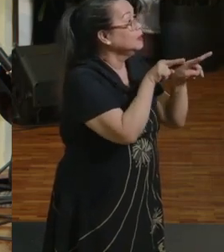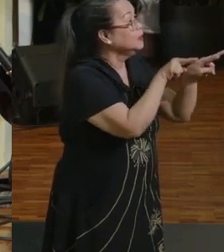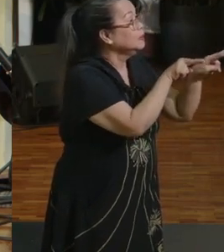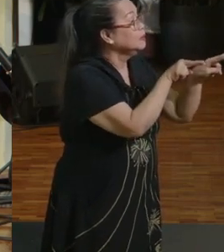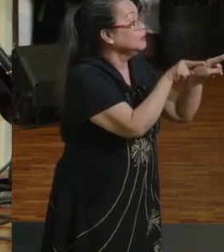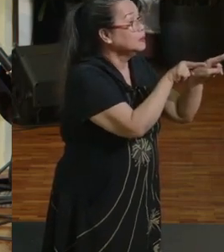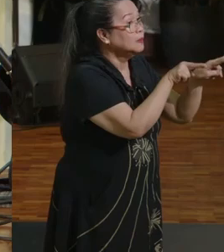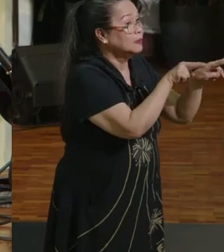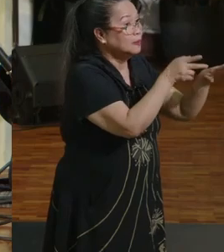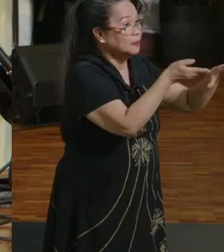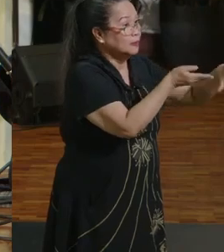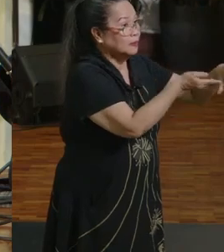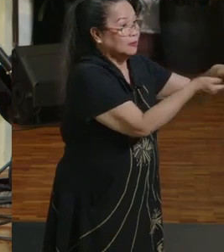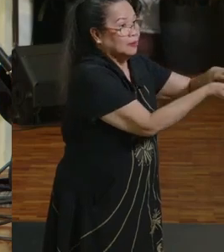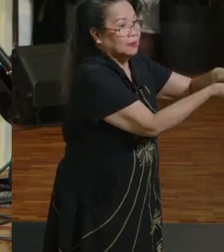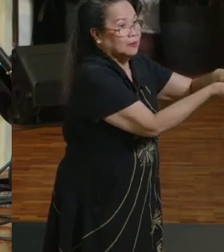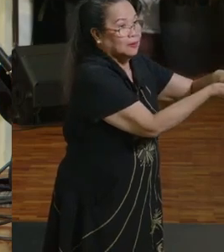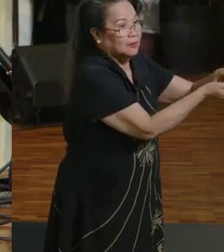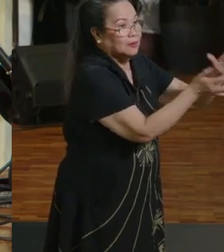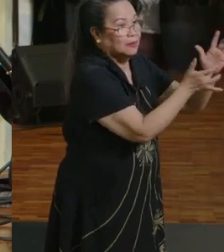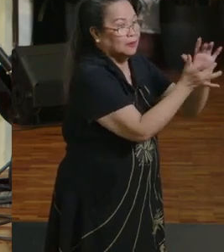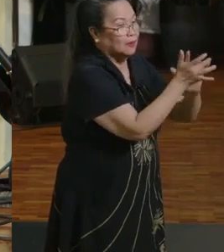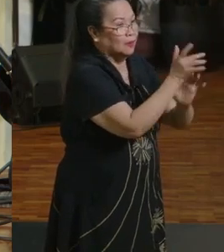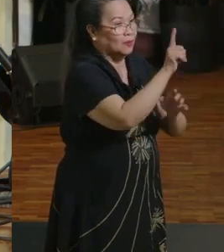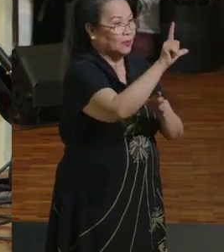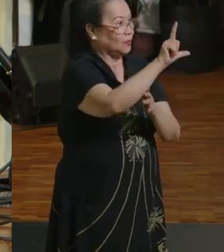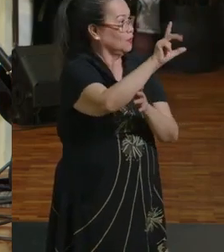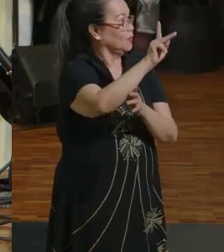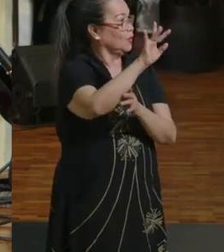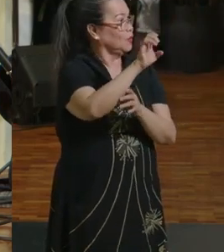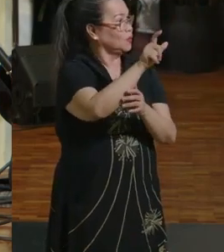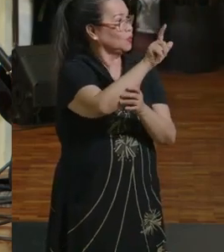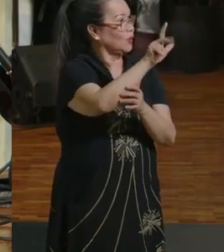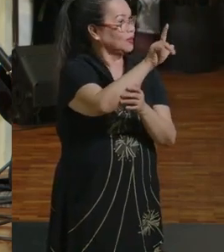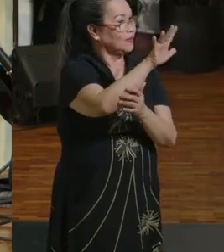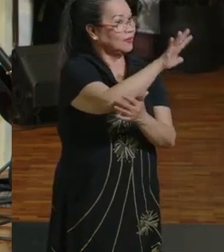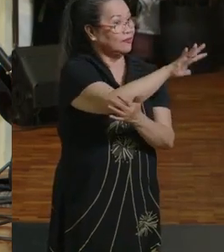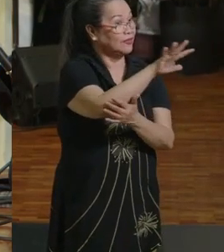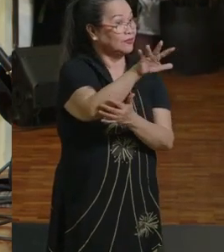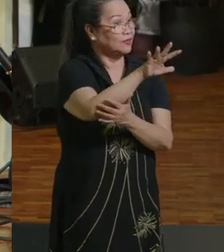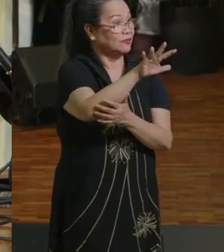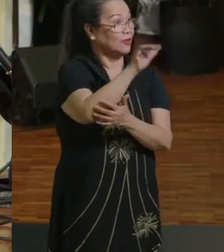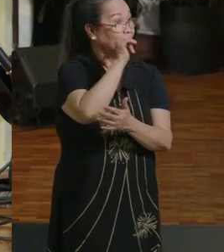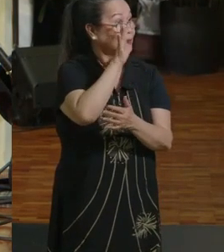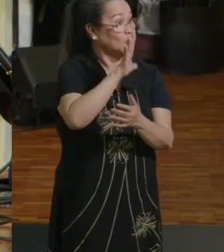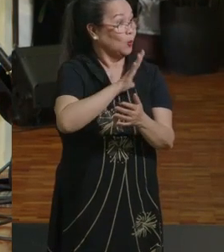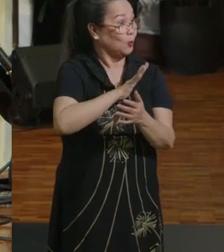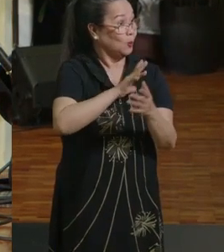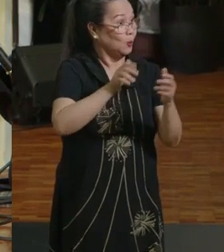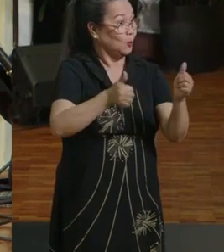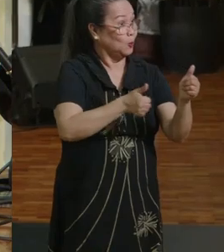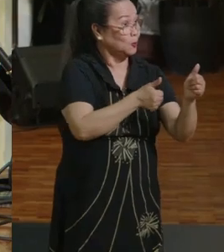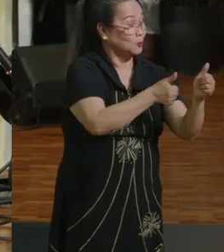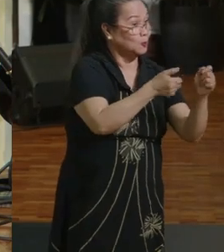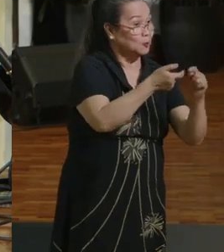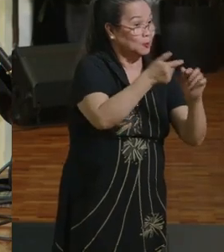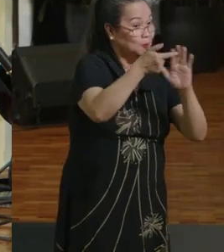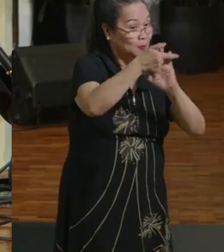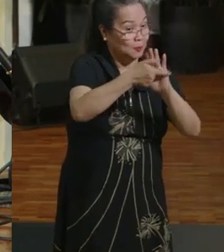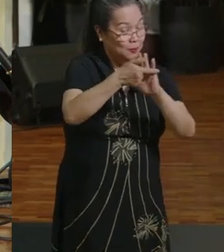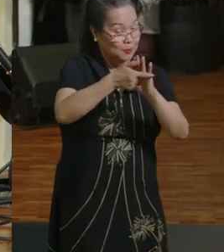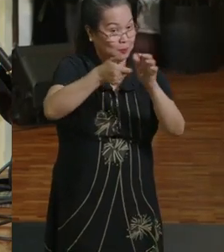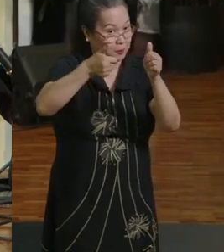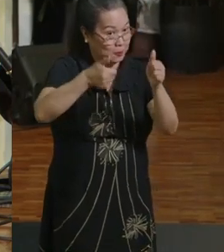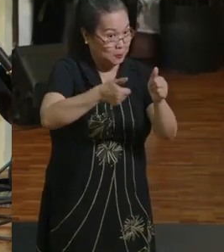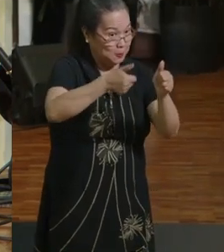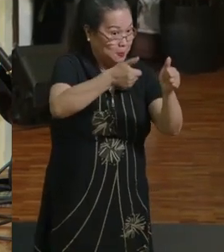these things. Sa Luke 23:55, the women who had come with him from Galilee followed and saw